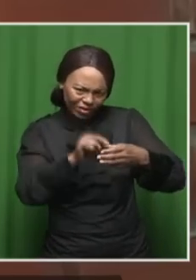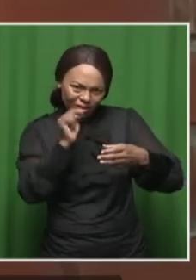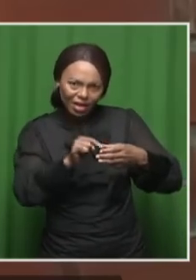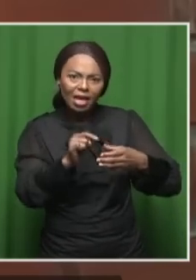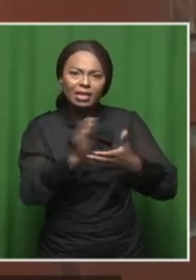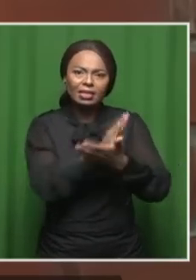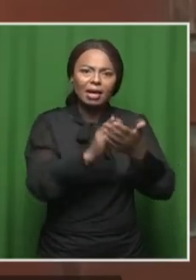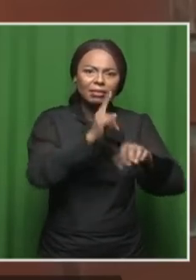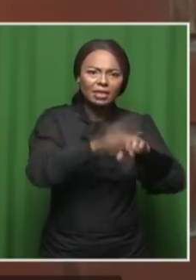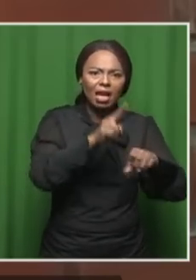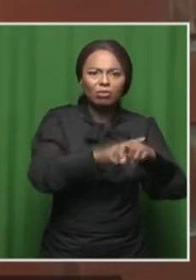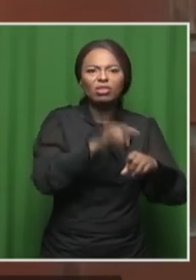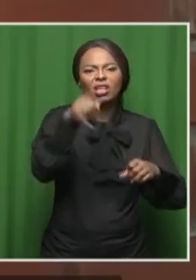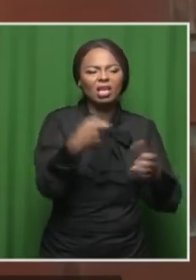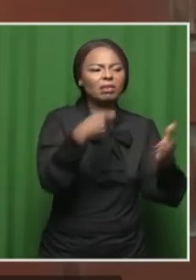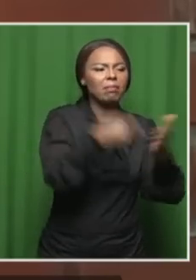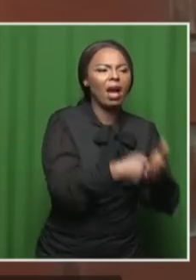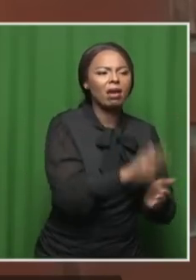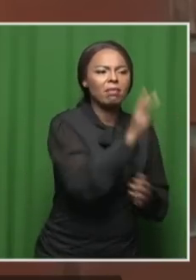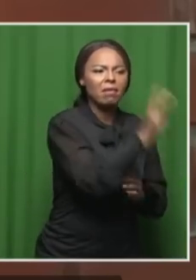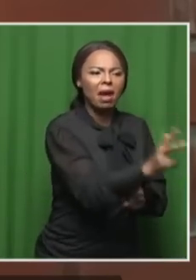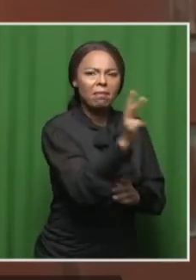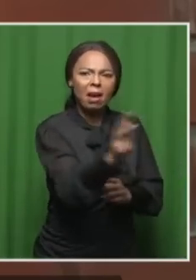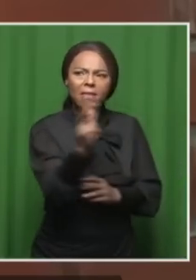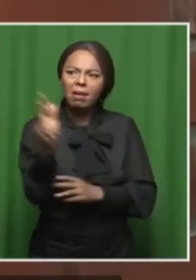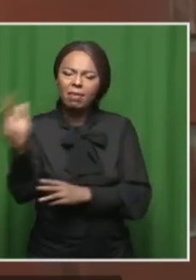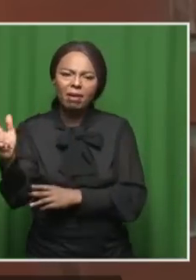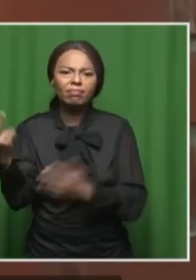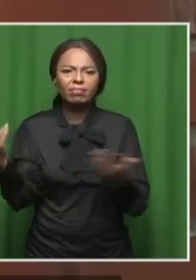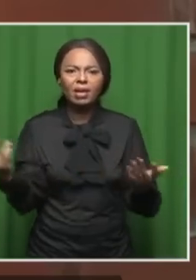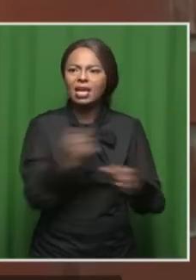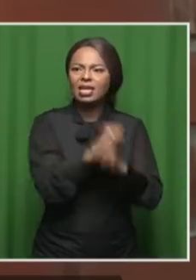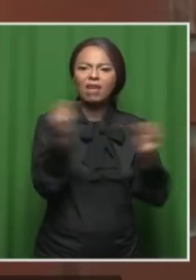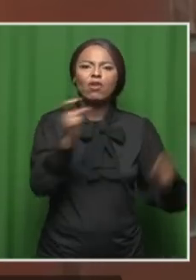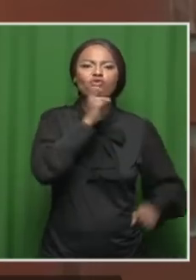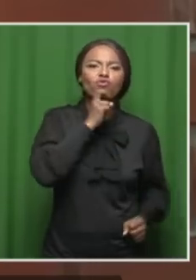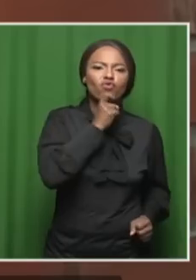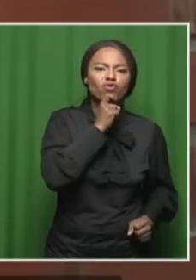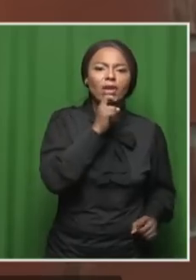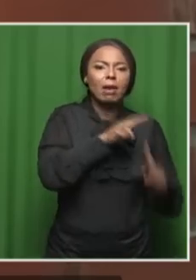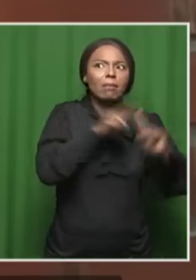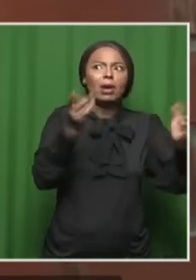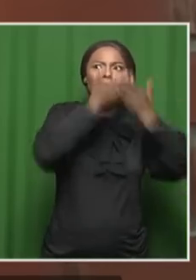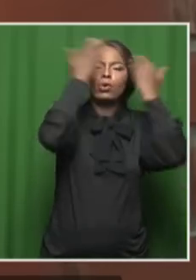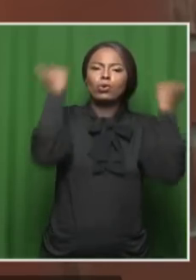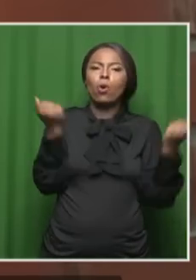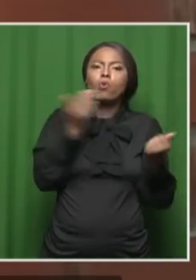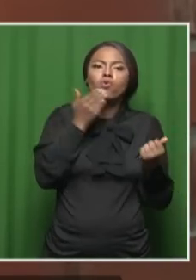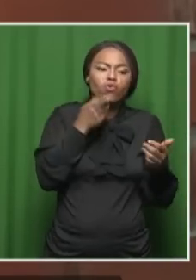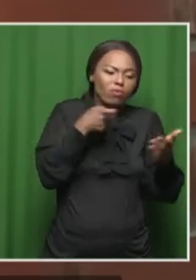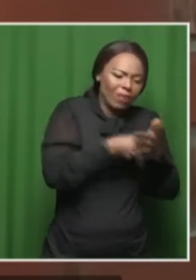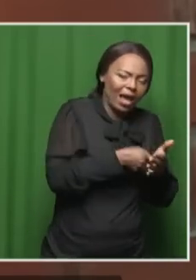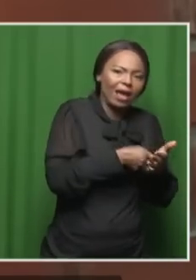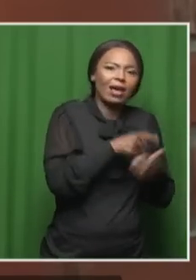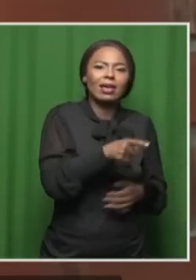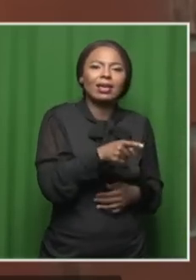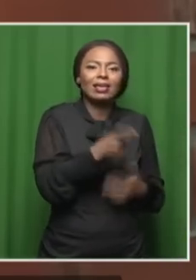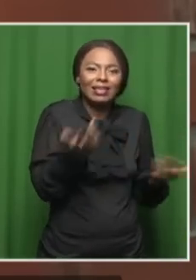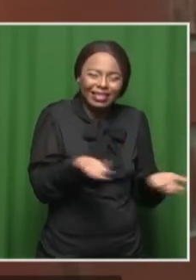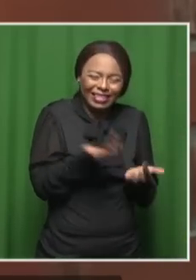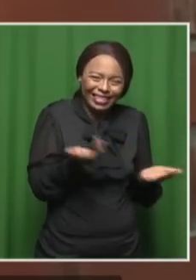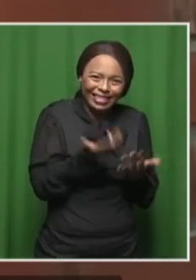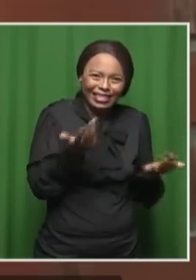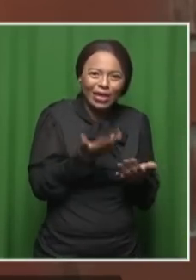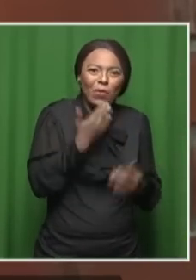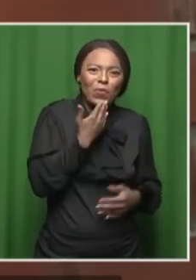would keep them in their shelves for a longer period. But then because you don't know who had purchased those goods, that's why now we go